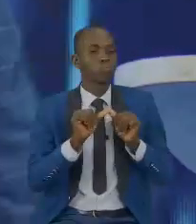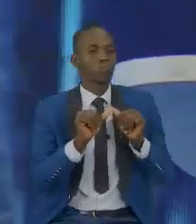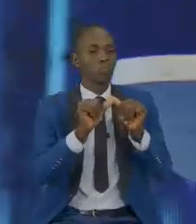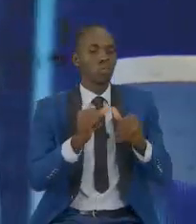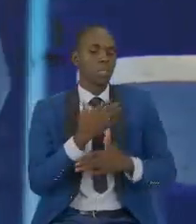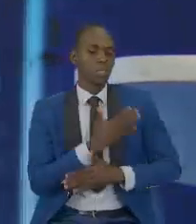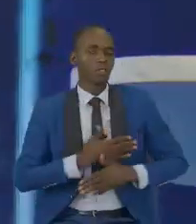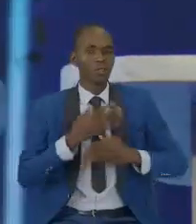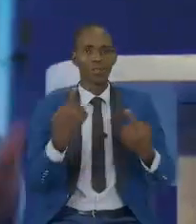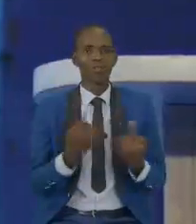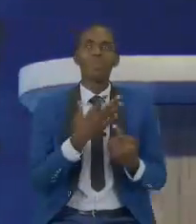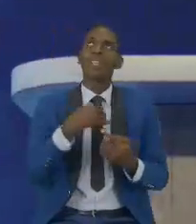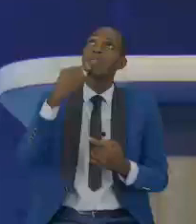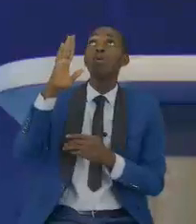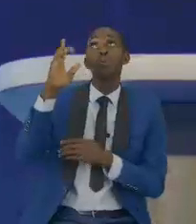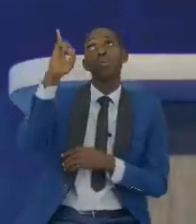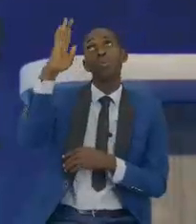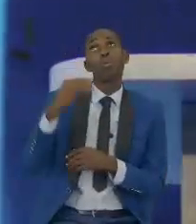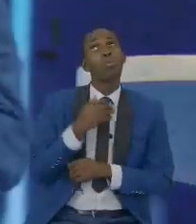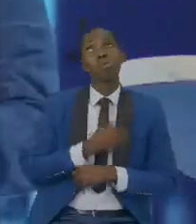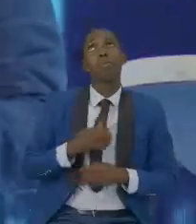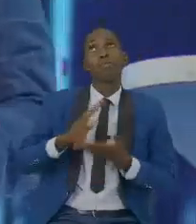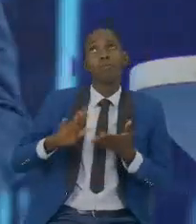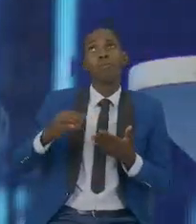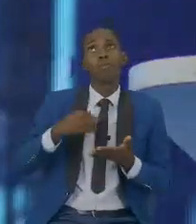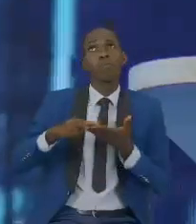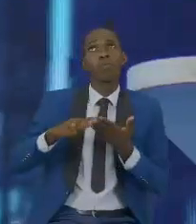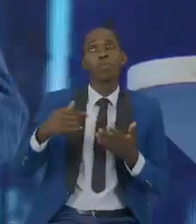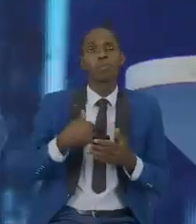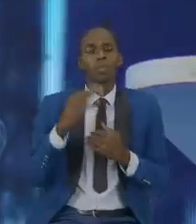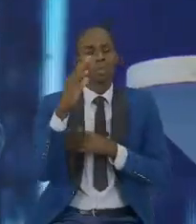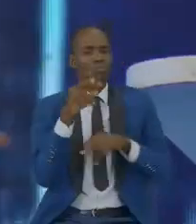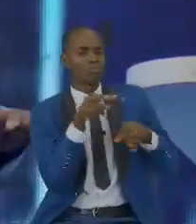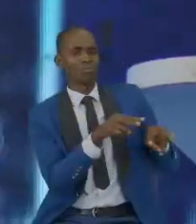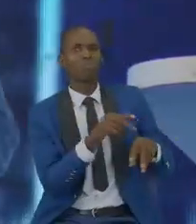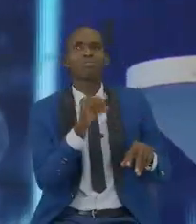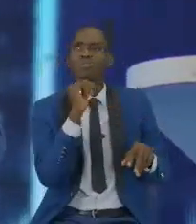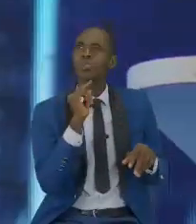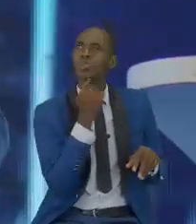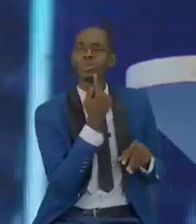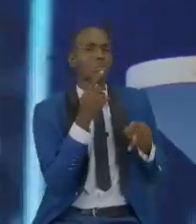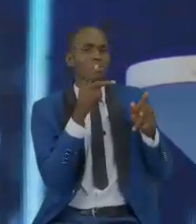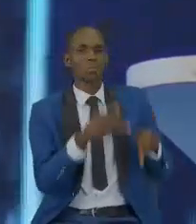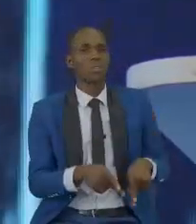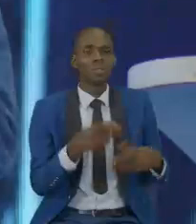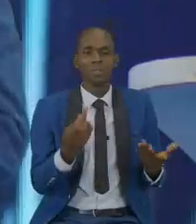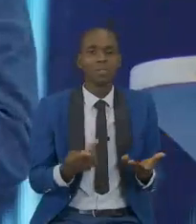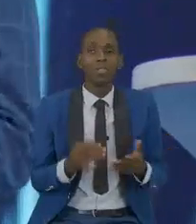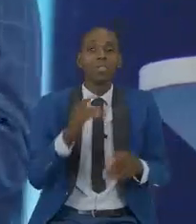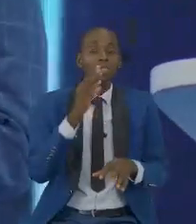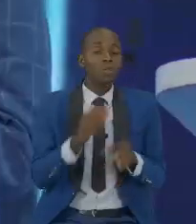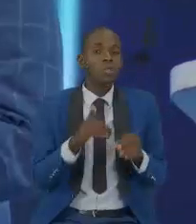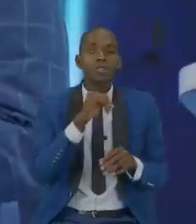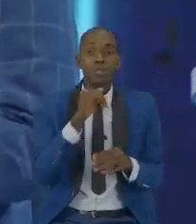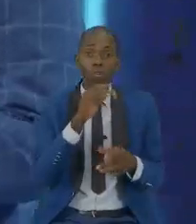sinning, and saying, forgive me. He counts them serious. They want forgiveness. They want salvation when they are